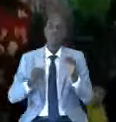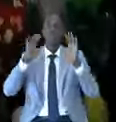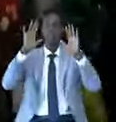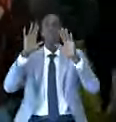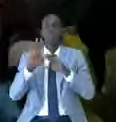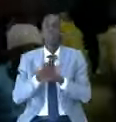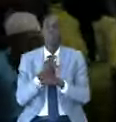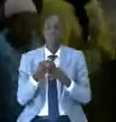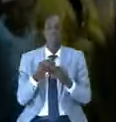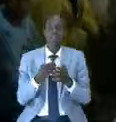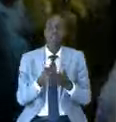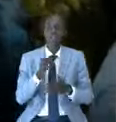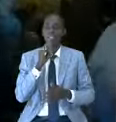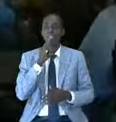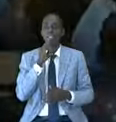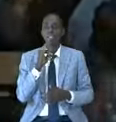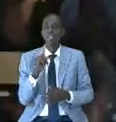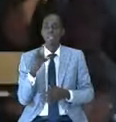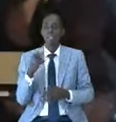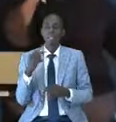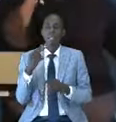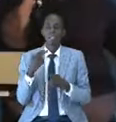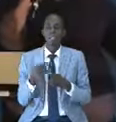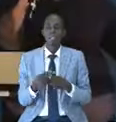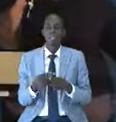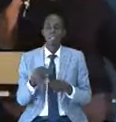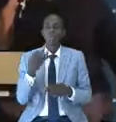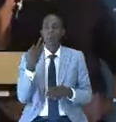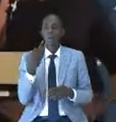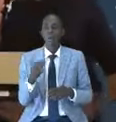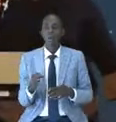wonderful name it is. The name.